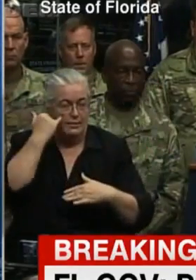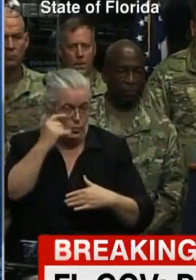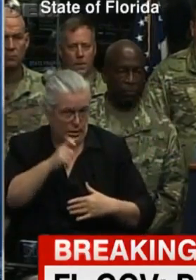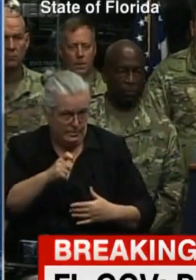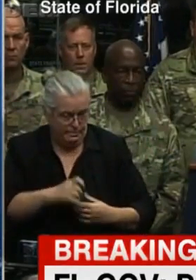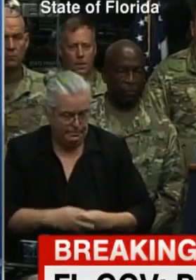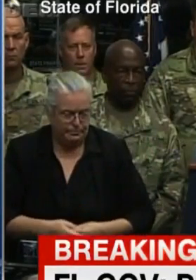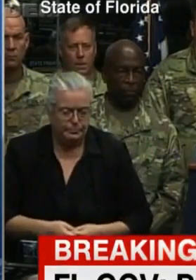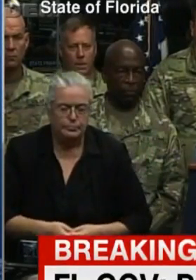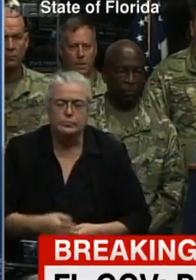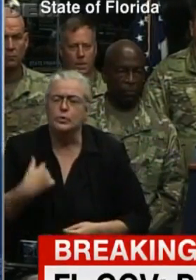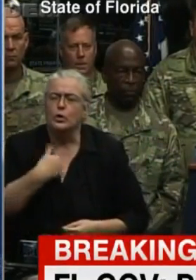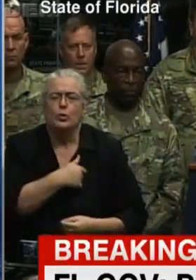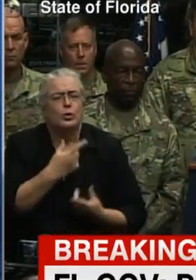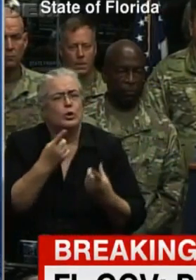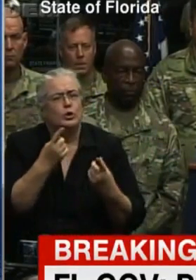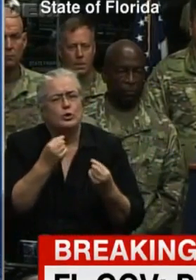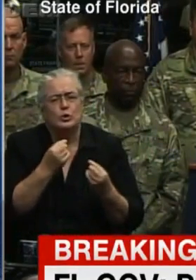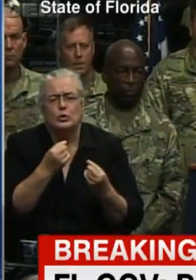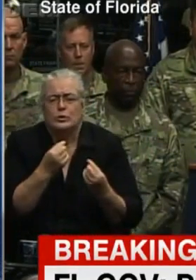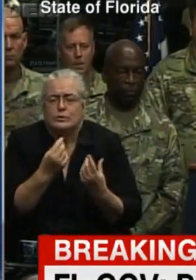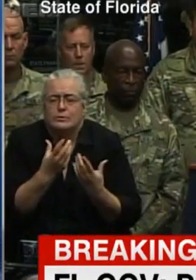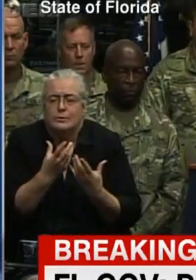We will do all we can to get this out quickly.